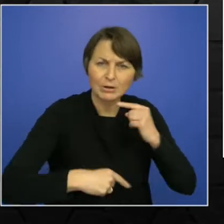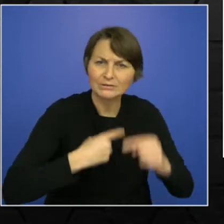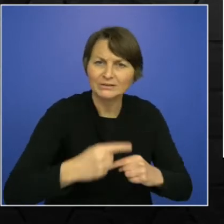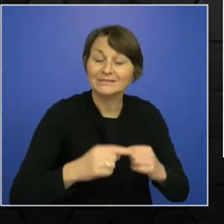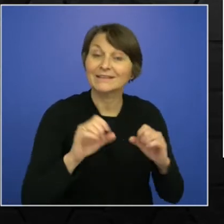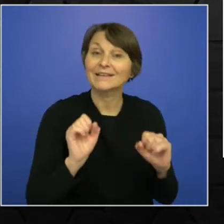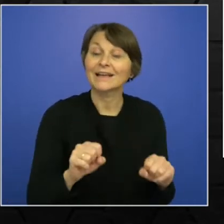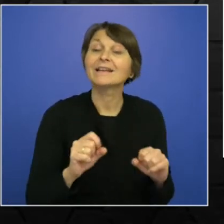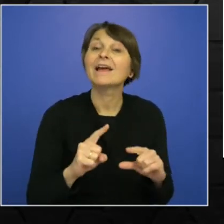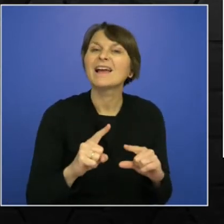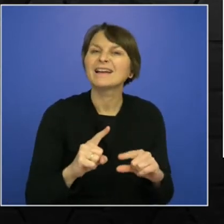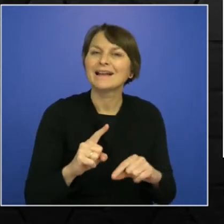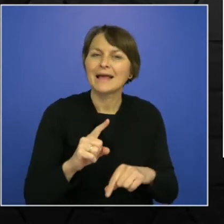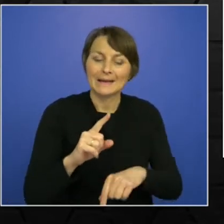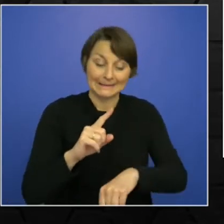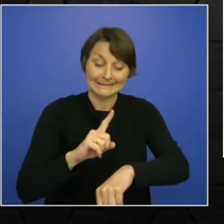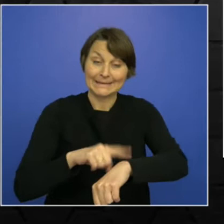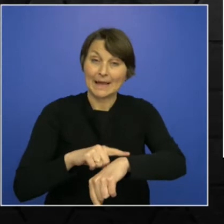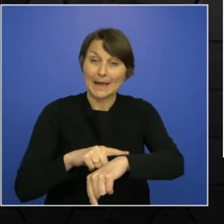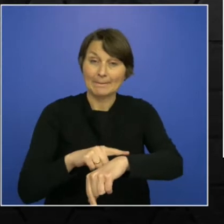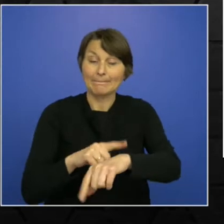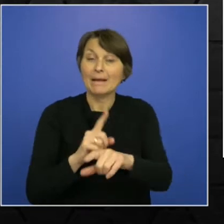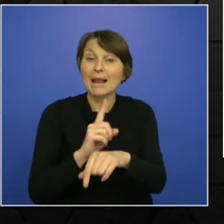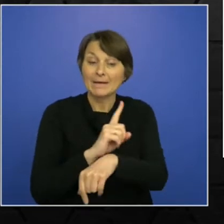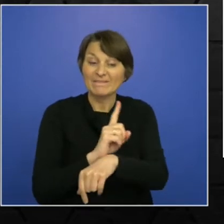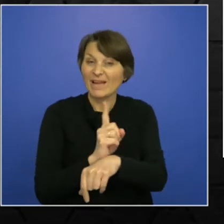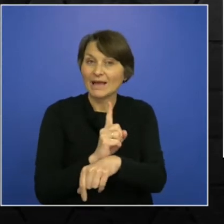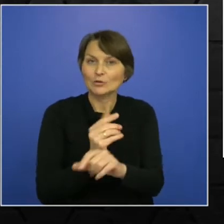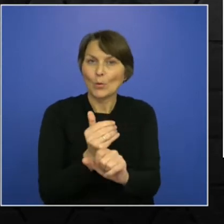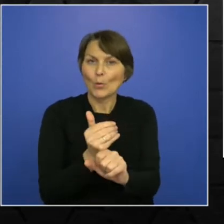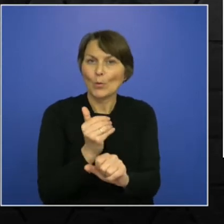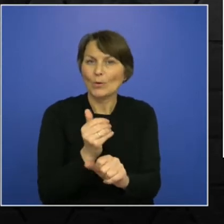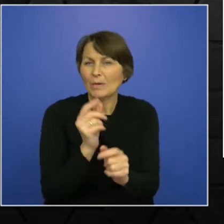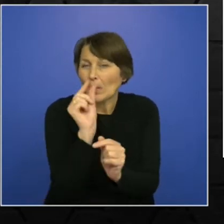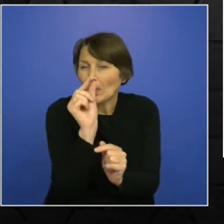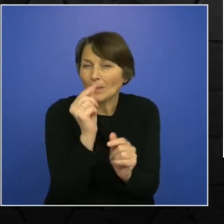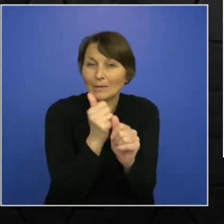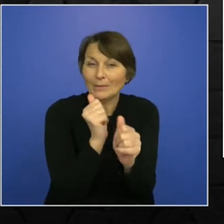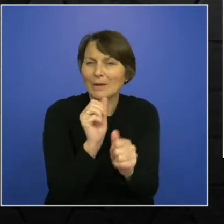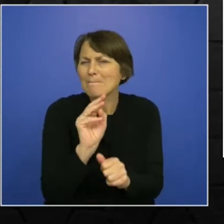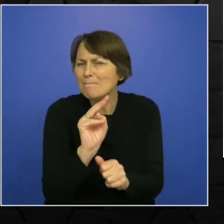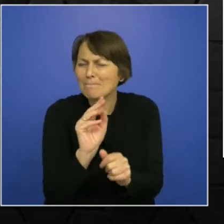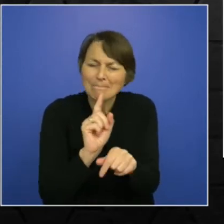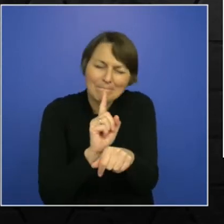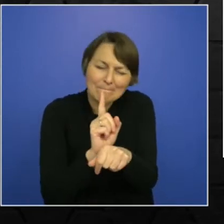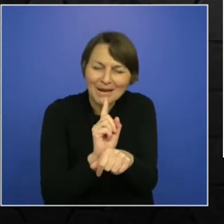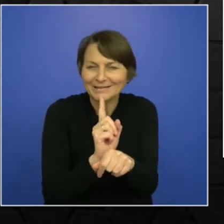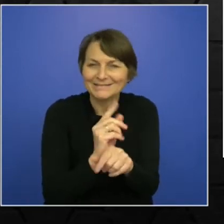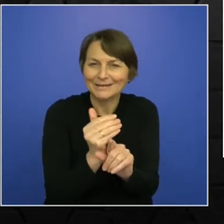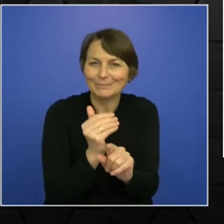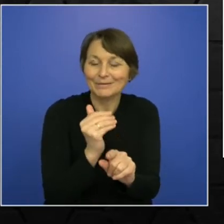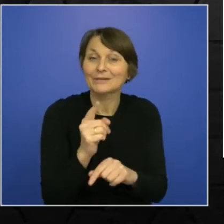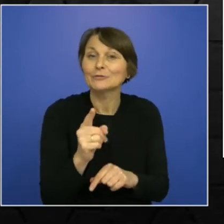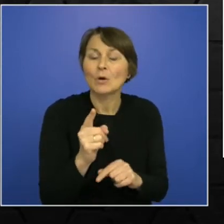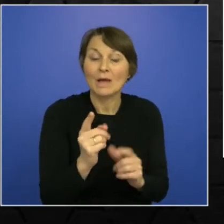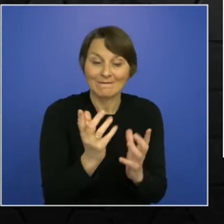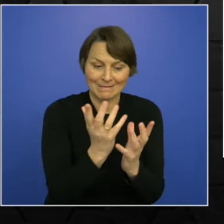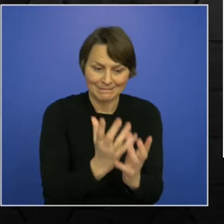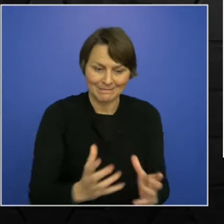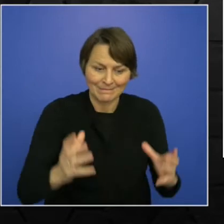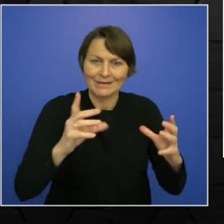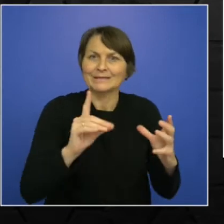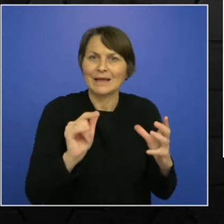latency, millisecond latency, so very fast. So just imagine, like, you have your huge data loads being processed in a matter